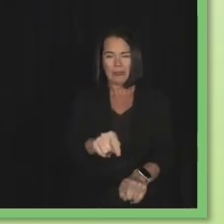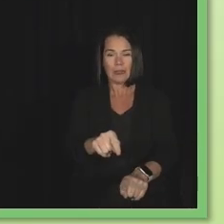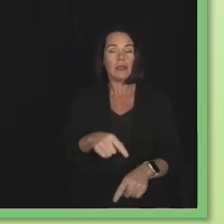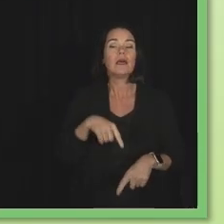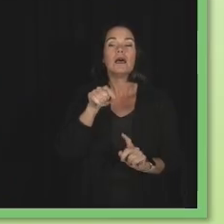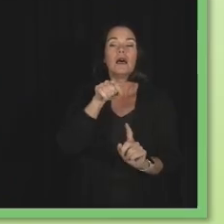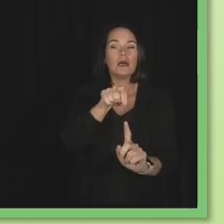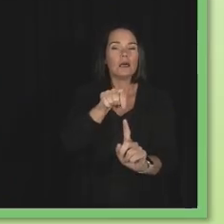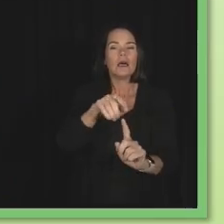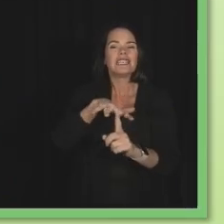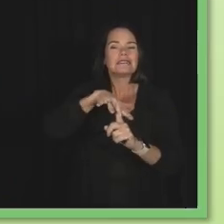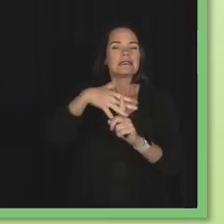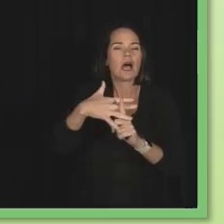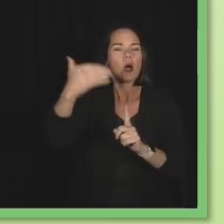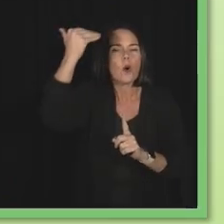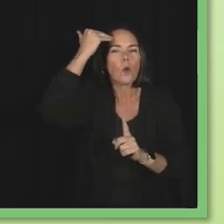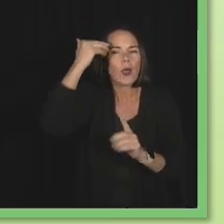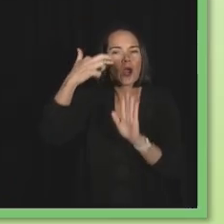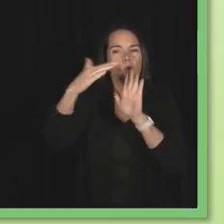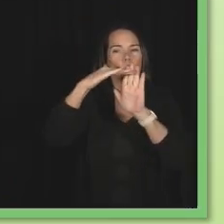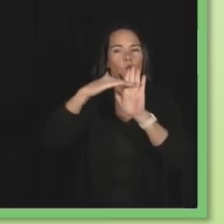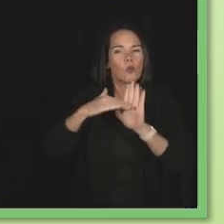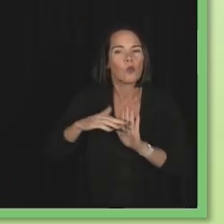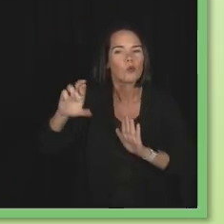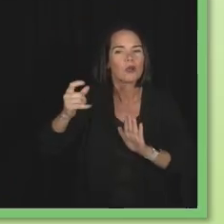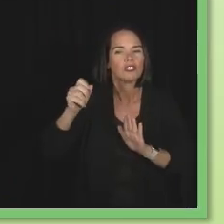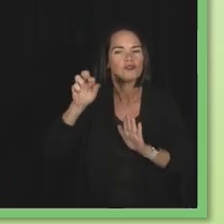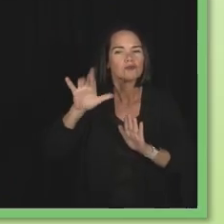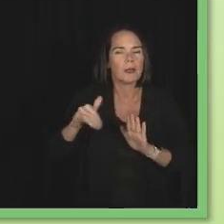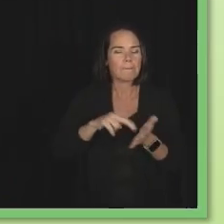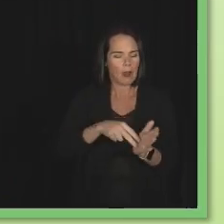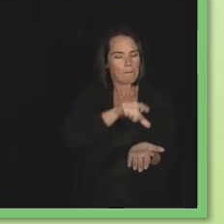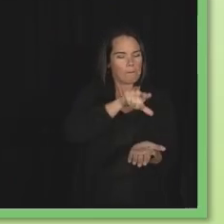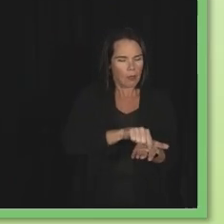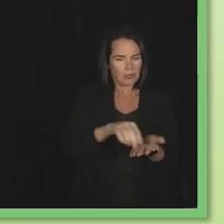that's a context-aware registry, so that I can publish, discover, and manage the